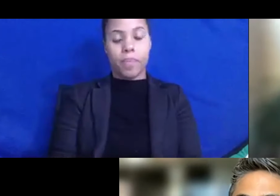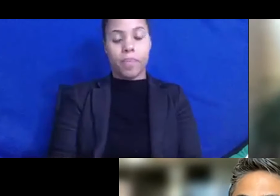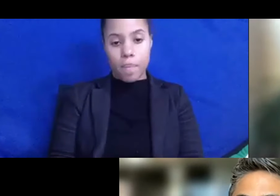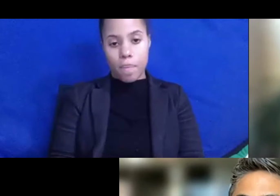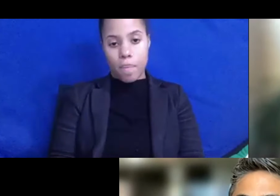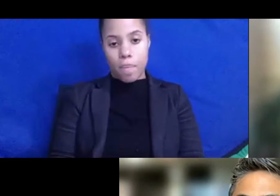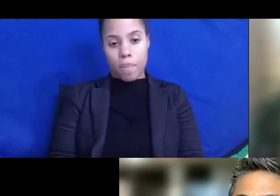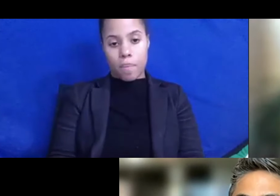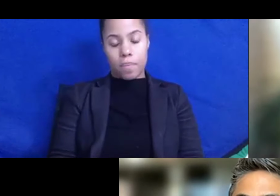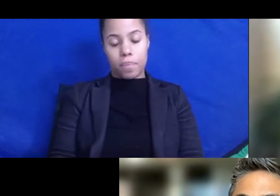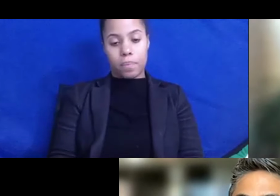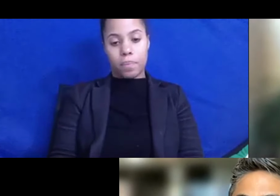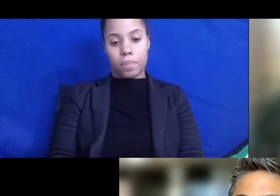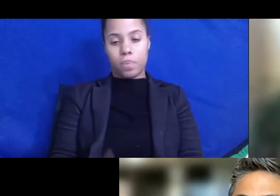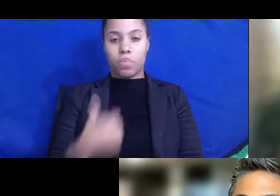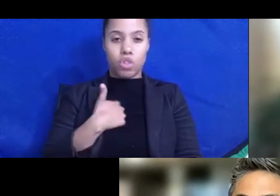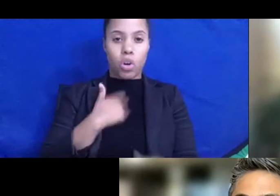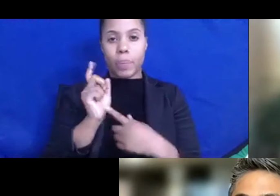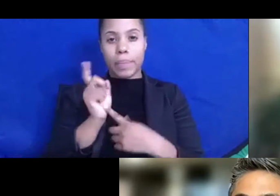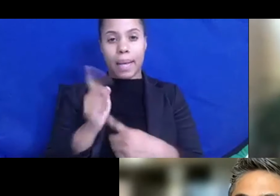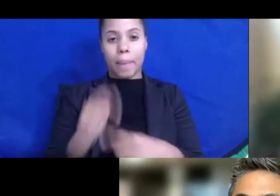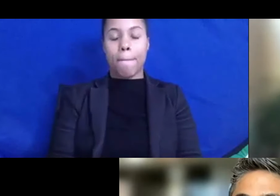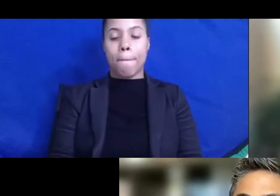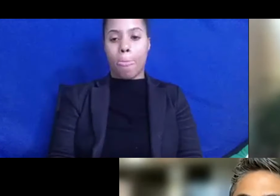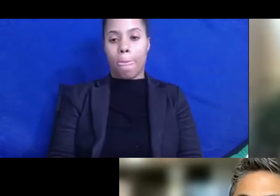Sorry, give me 1 second.